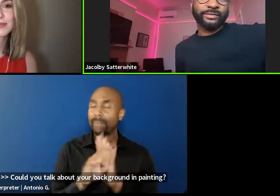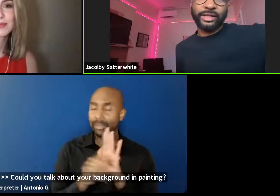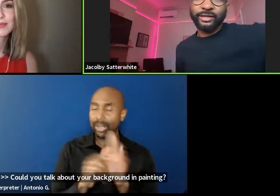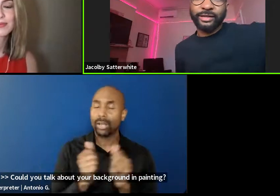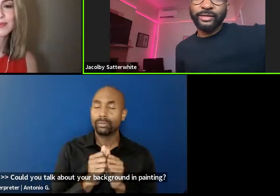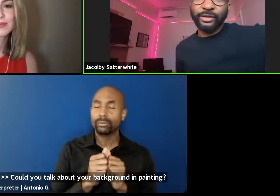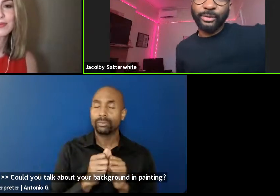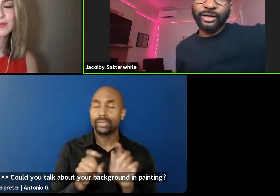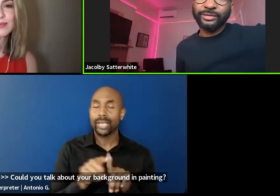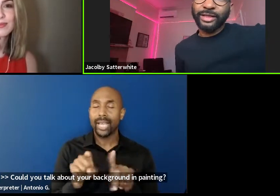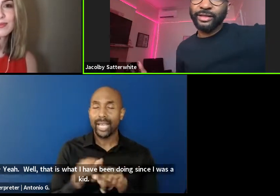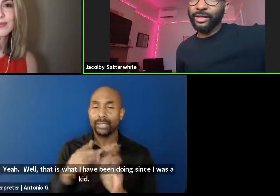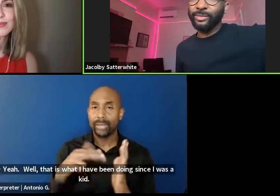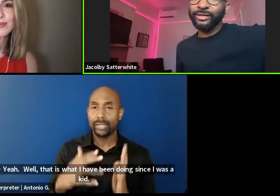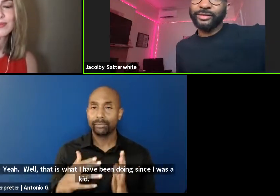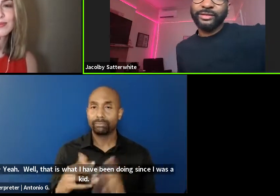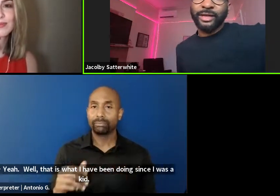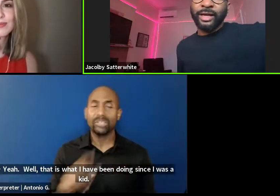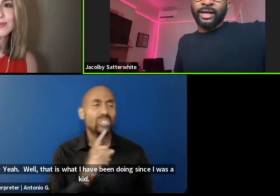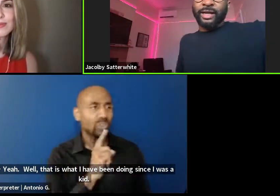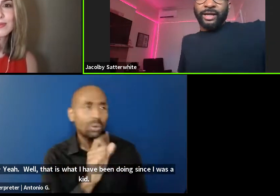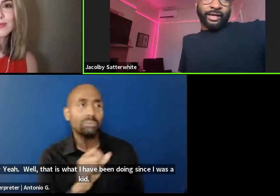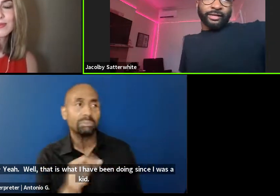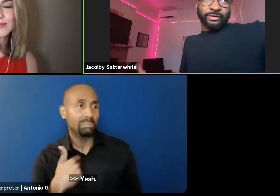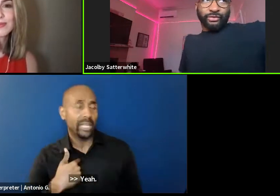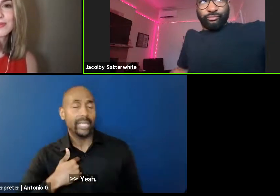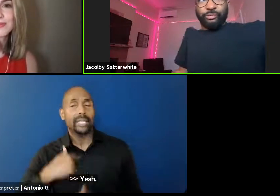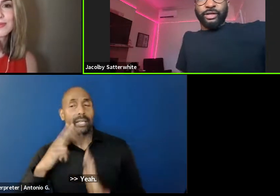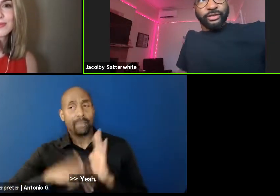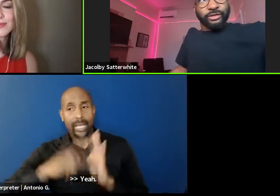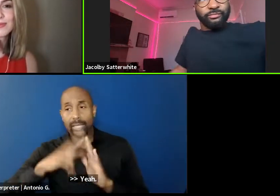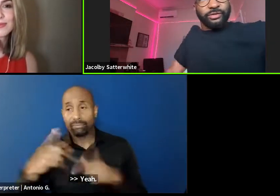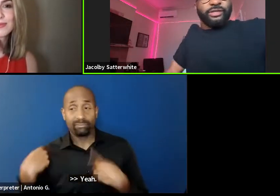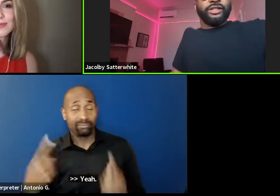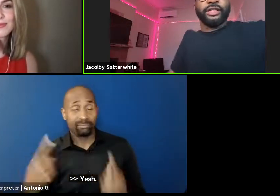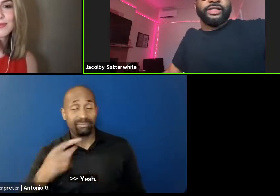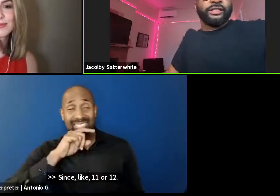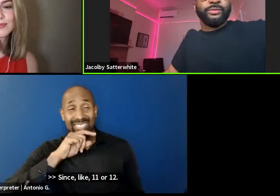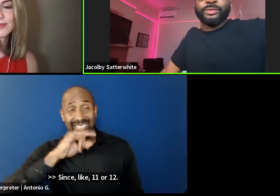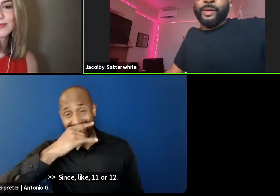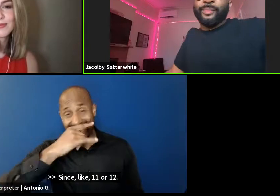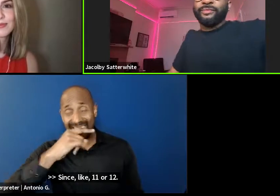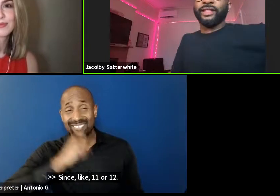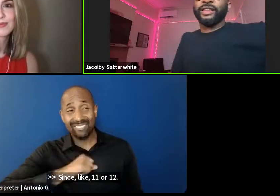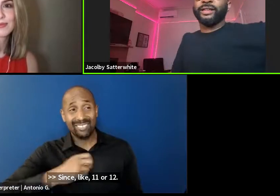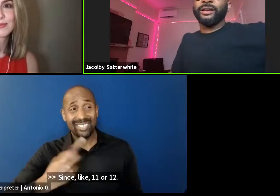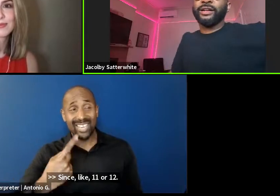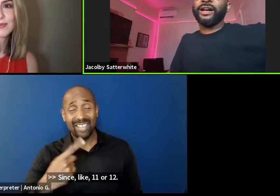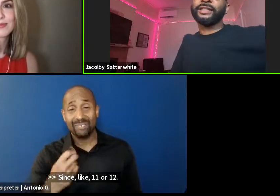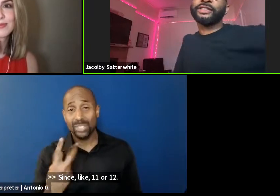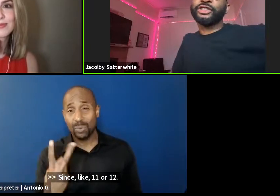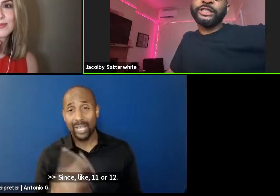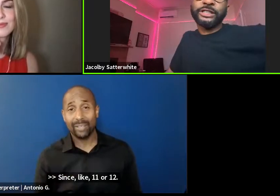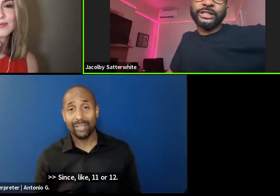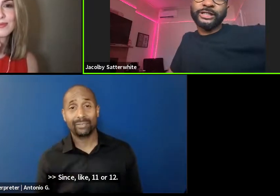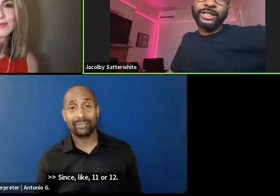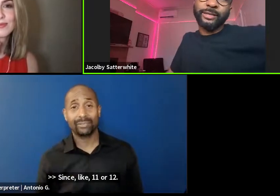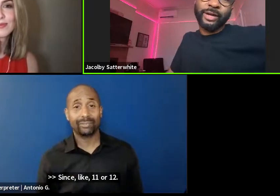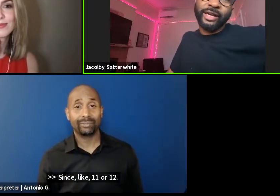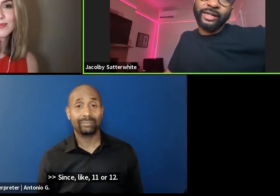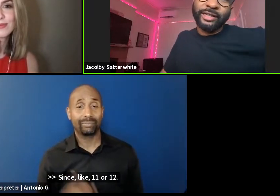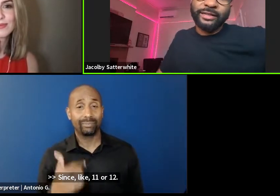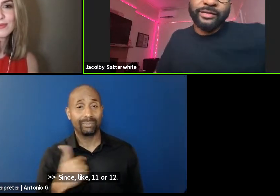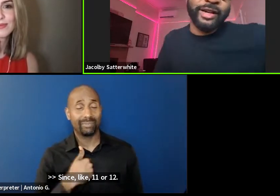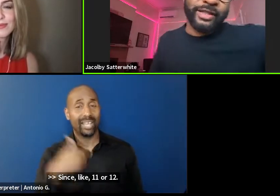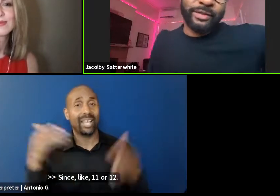Yeah. So I was like 11 or 12. And like I went to, that was my like concentration